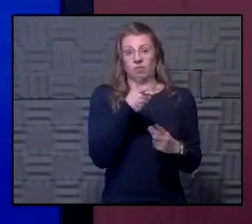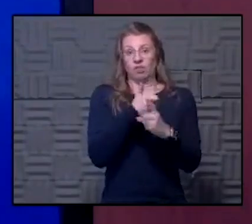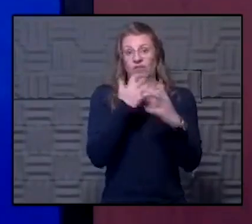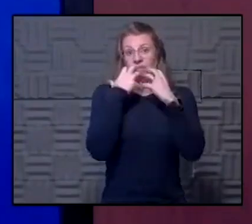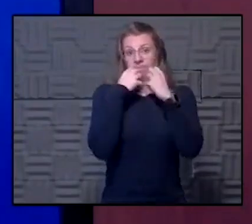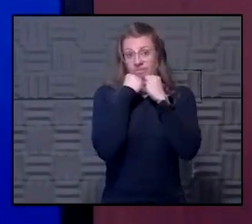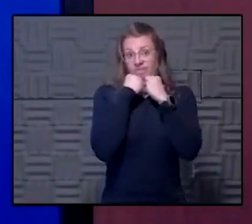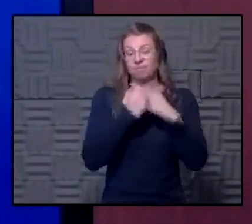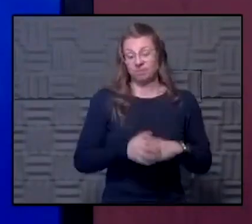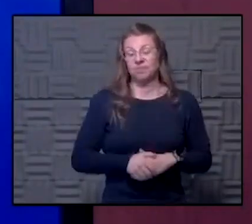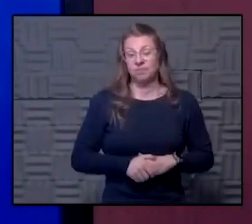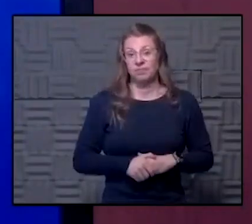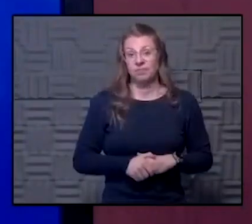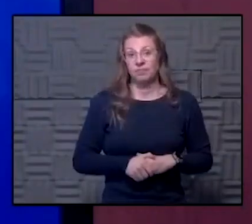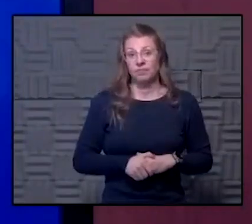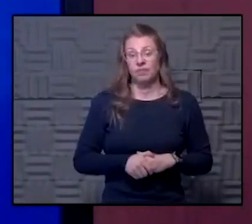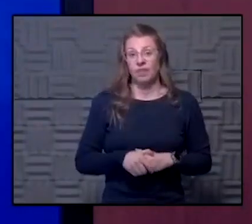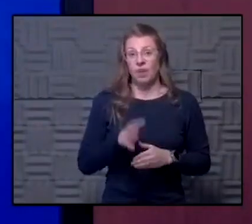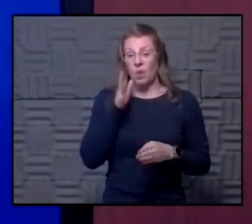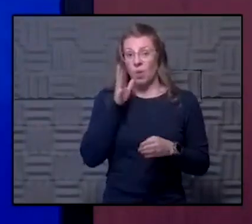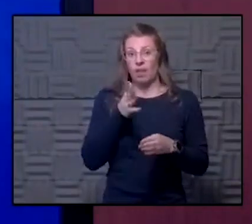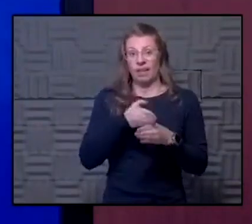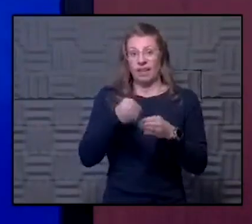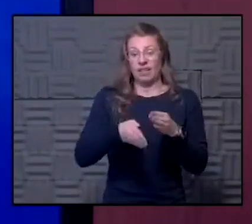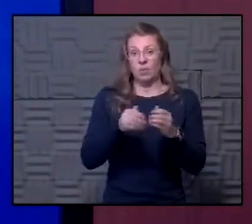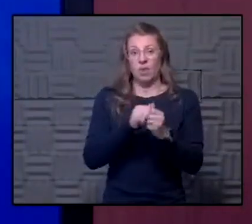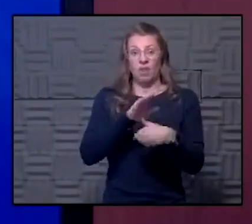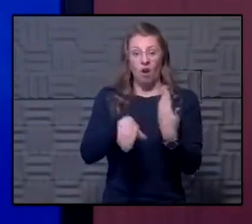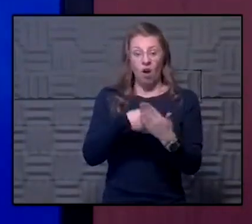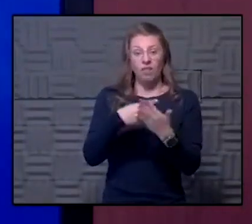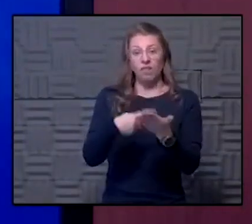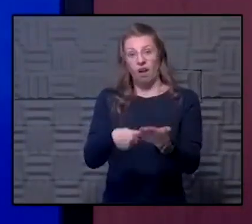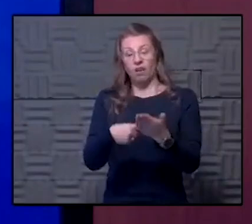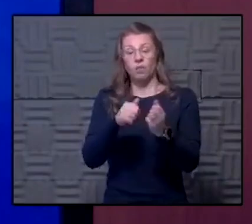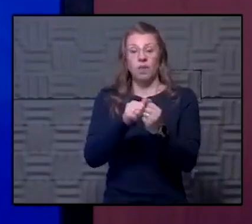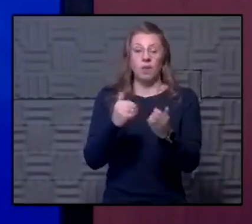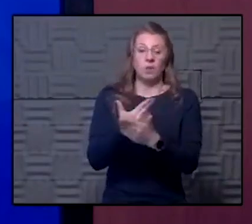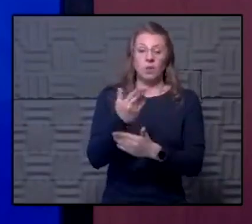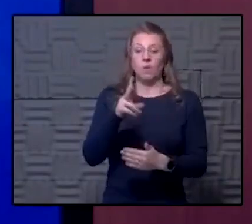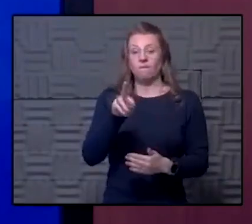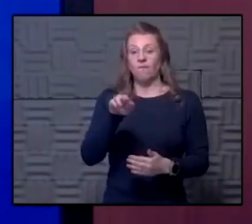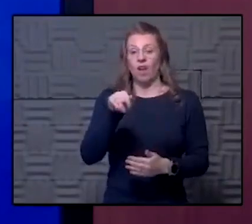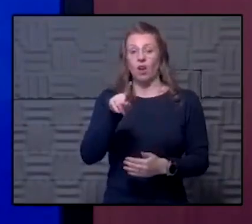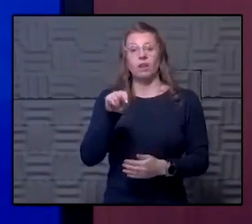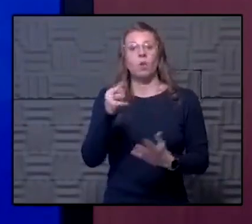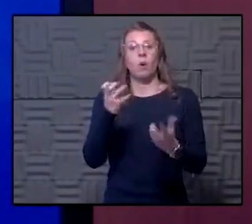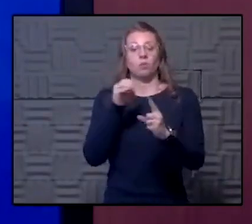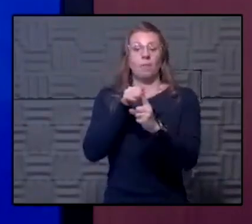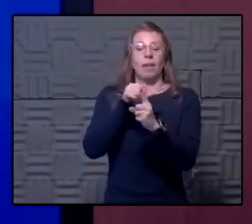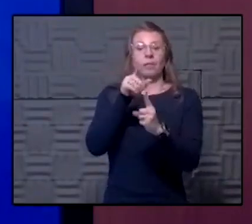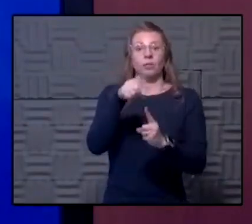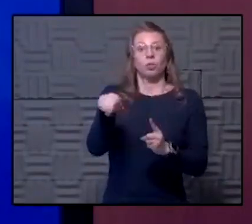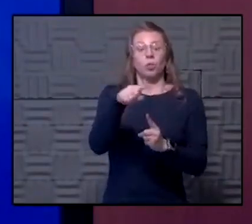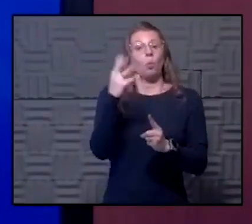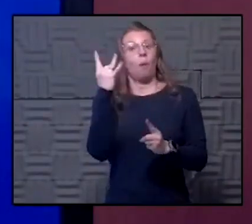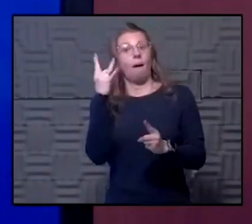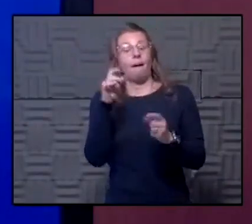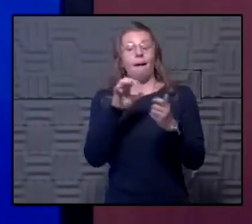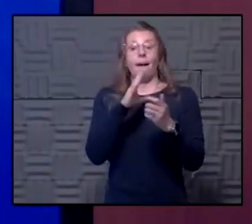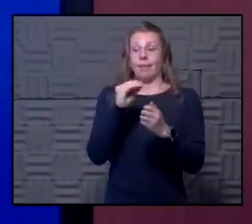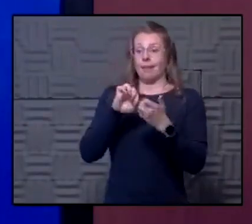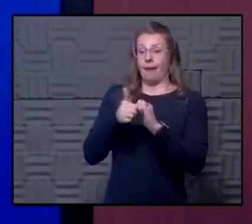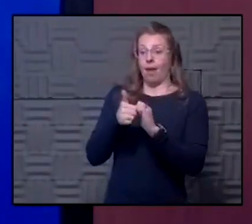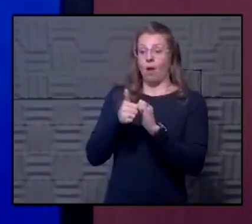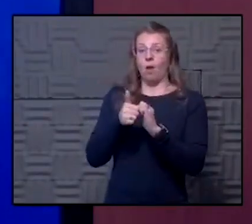I think we'll end that way this morning. With all the talk of the new variants, we want to remind you why and how the pillars